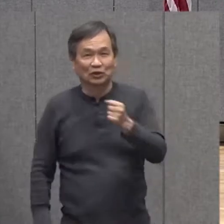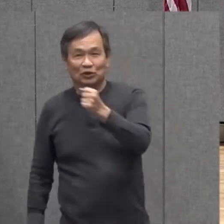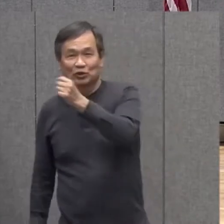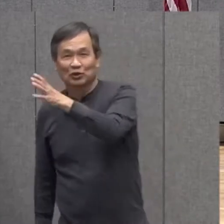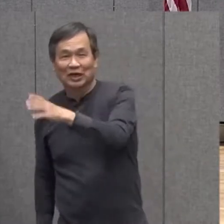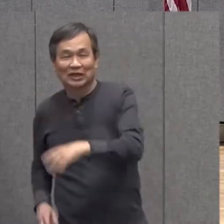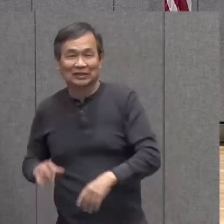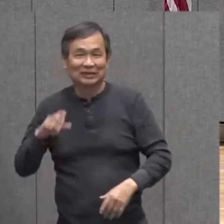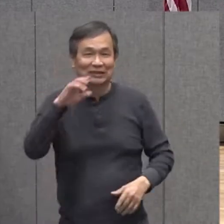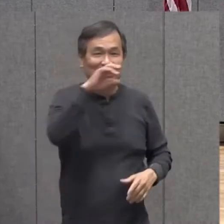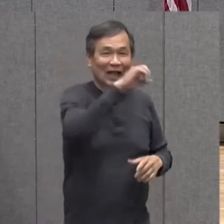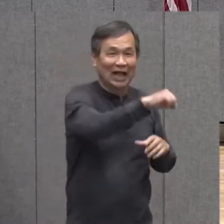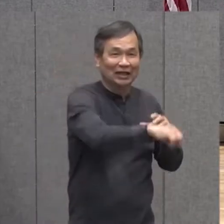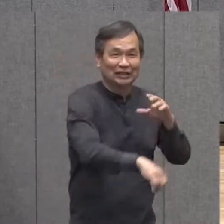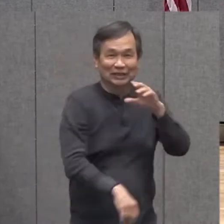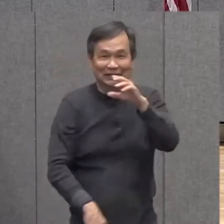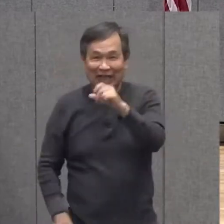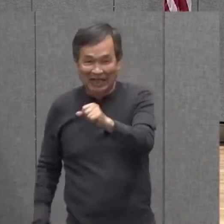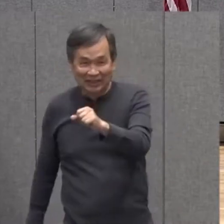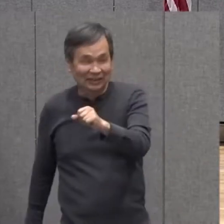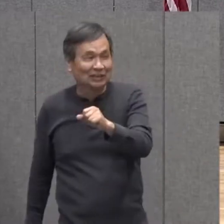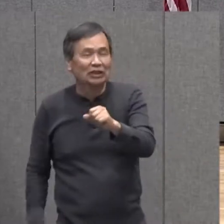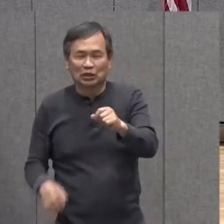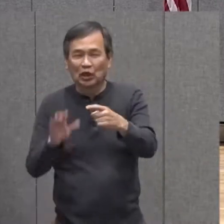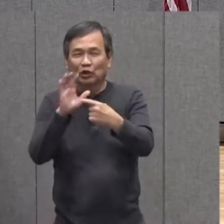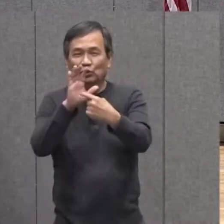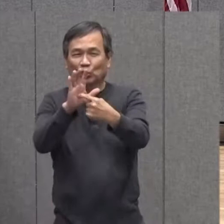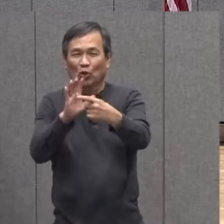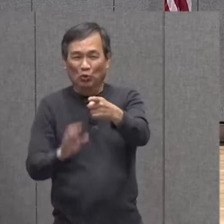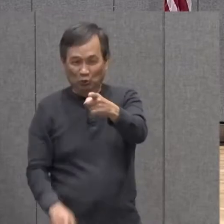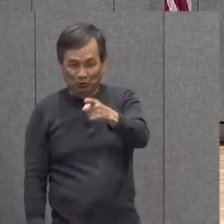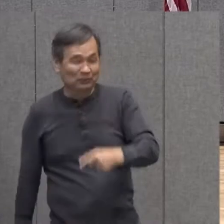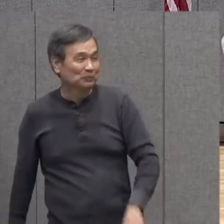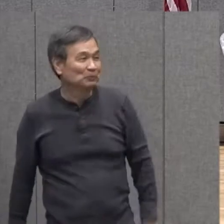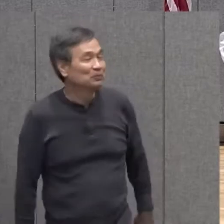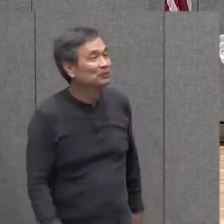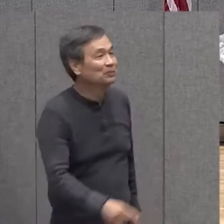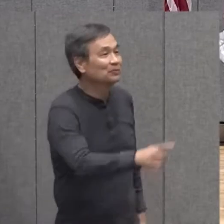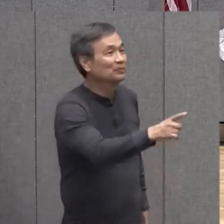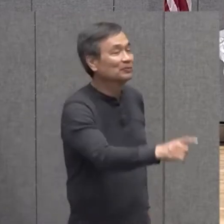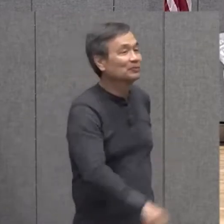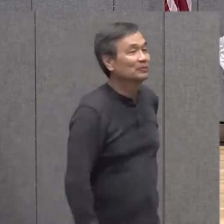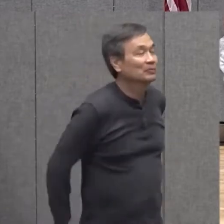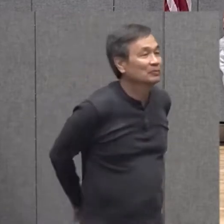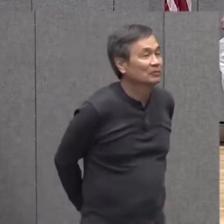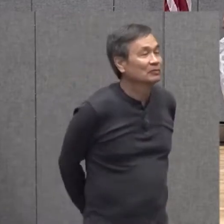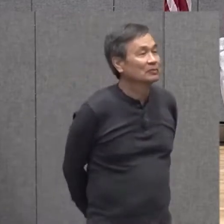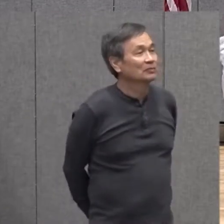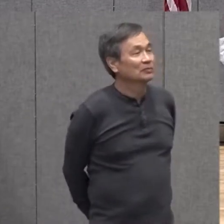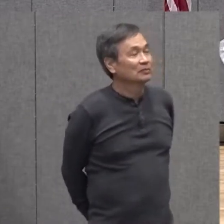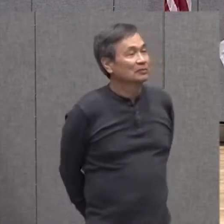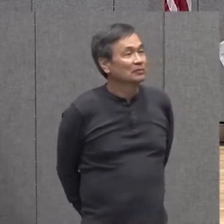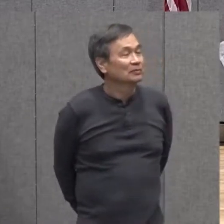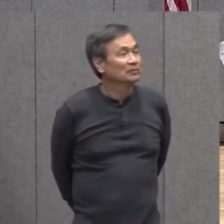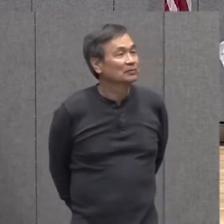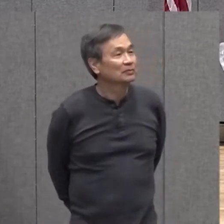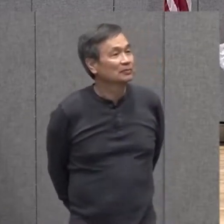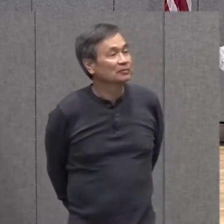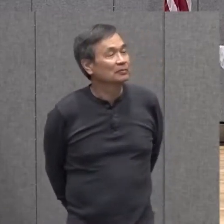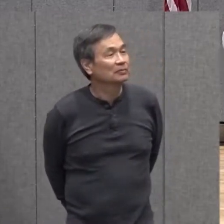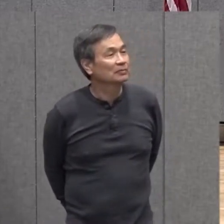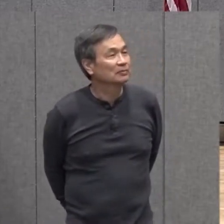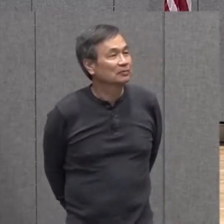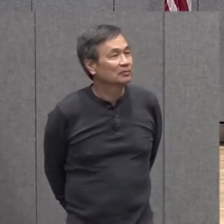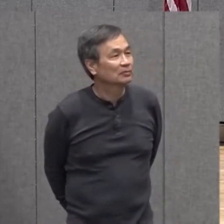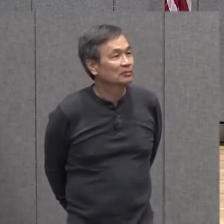mano desde abajo hacia arriba, la sueltas, luego tiras la otra, la sueltas y luego agarras la que tiraste primero y luego agarras la